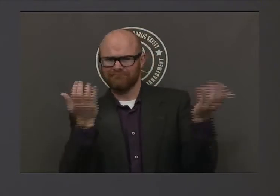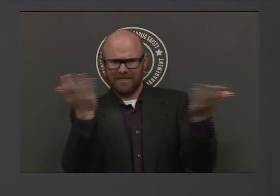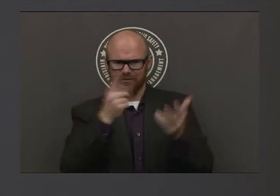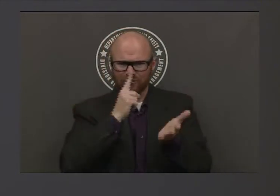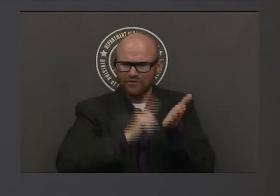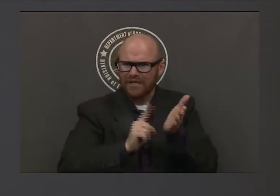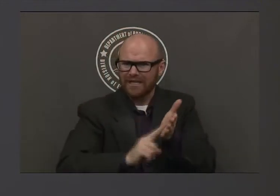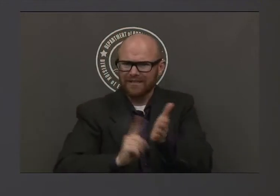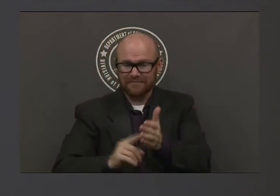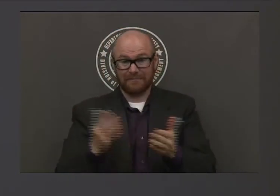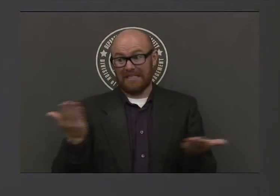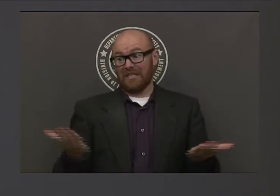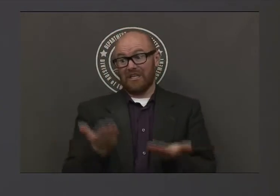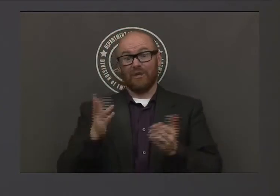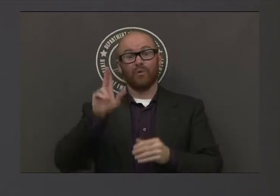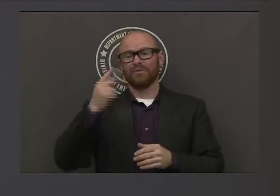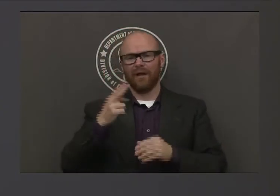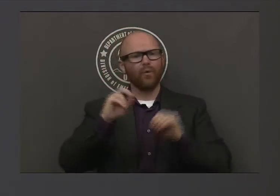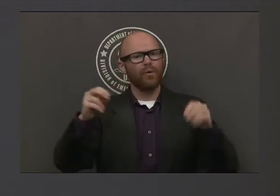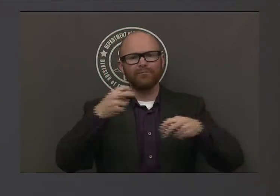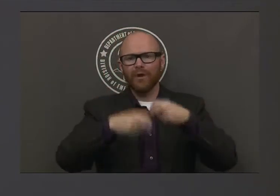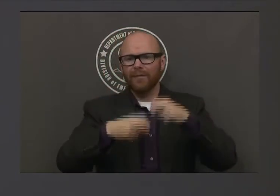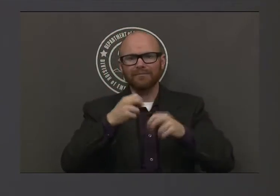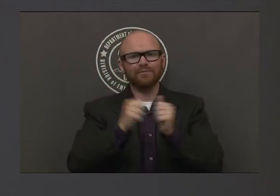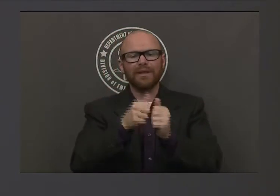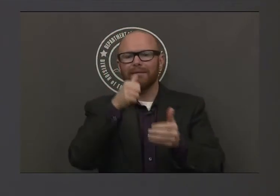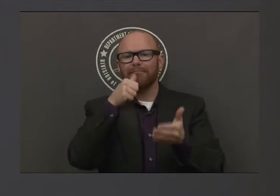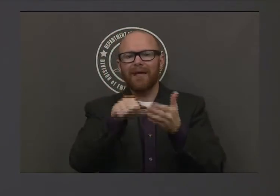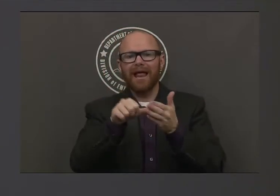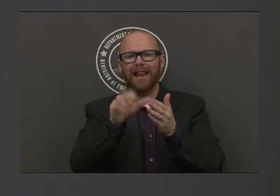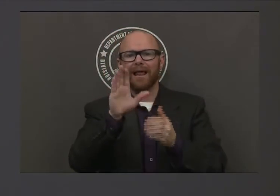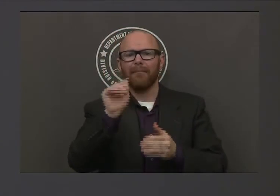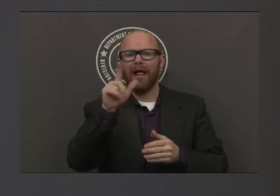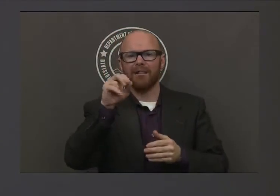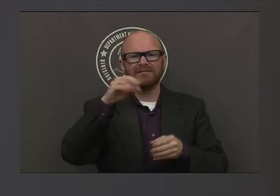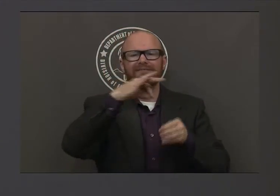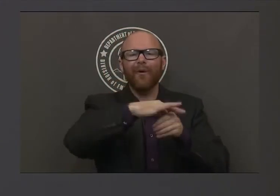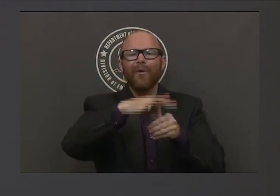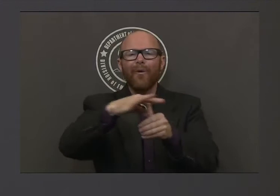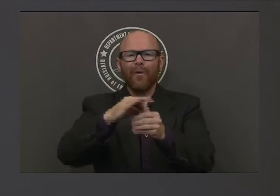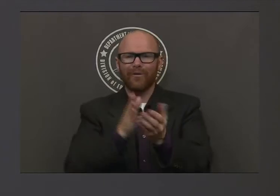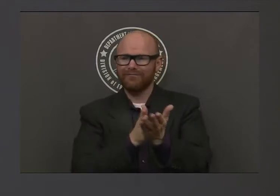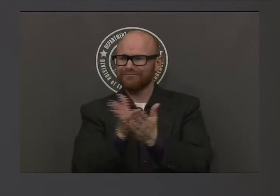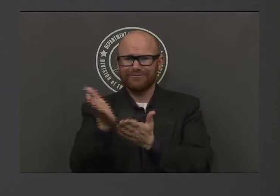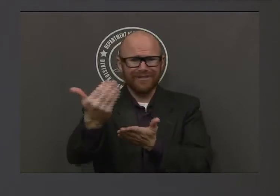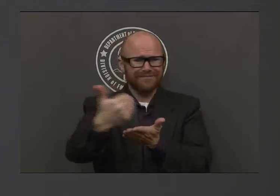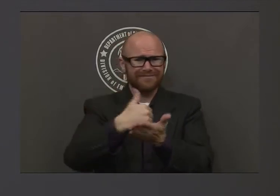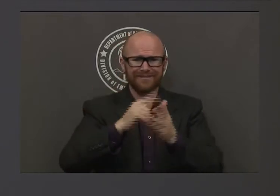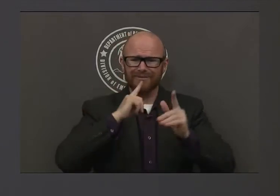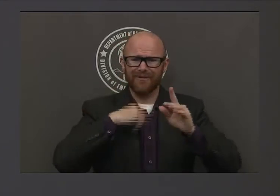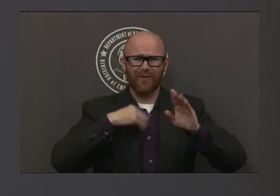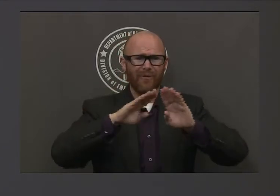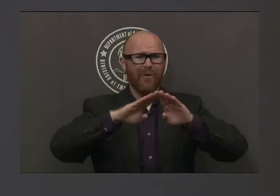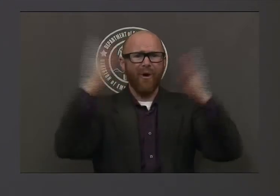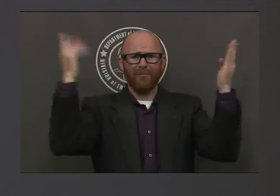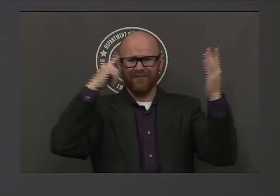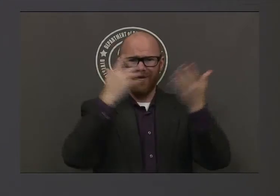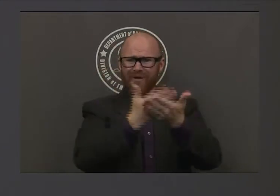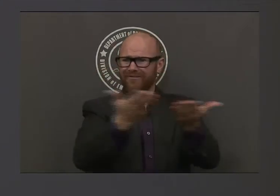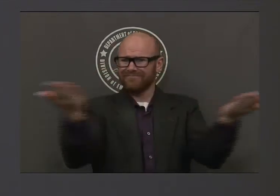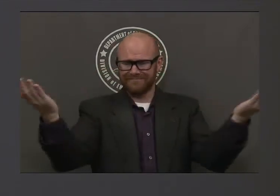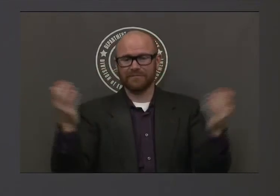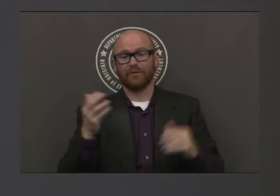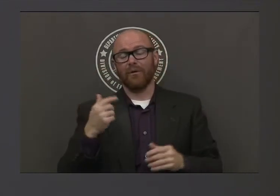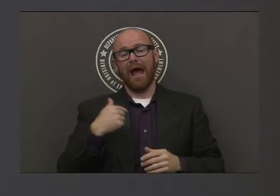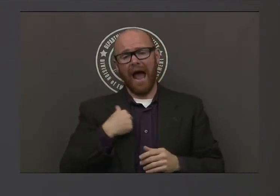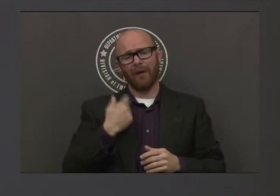do it in a safe and sound and transparent way that's accurate. So I expect that if I would be